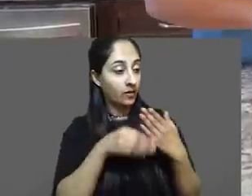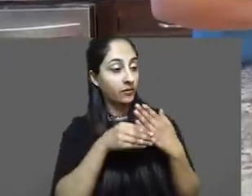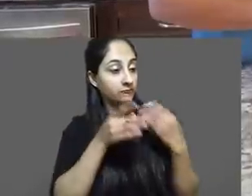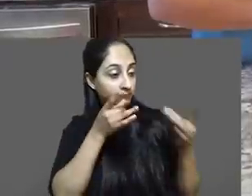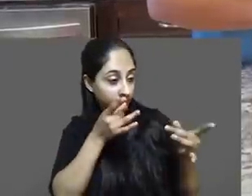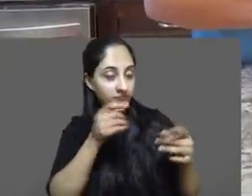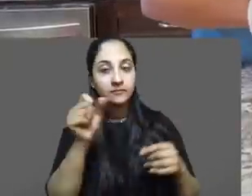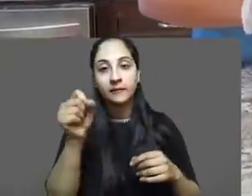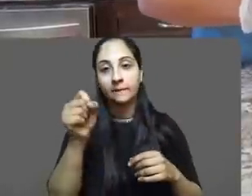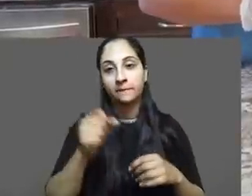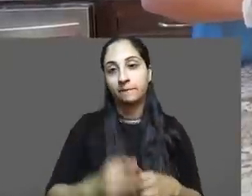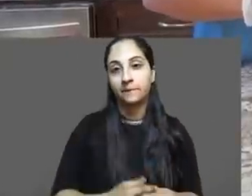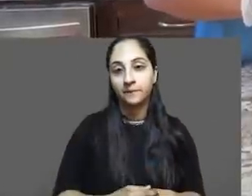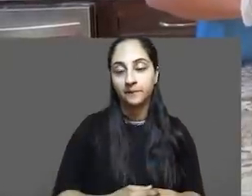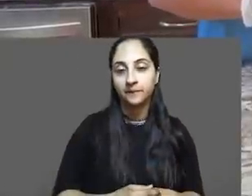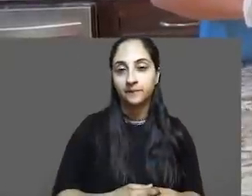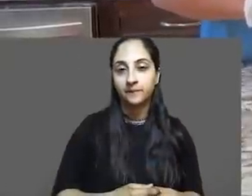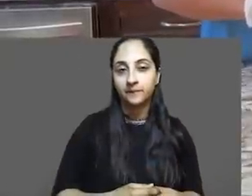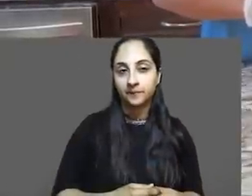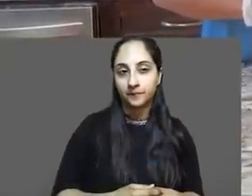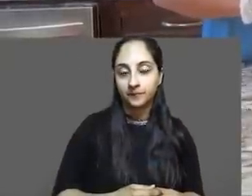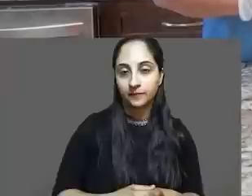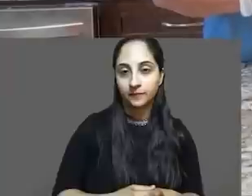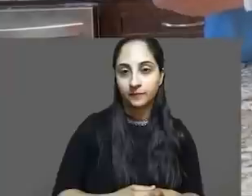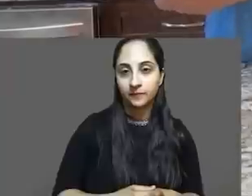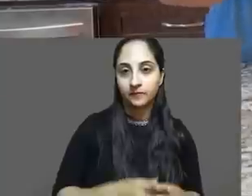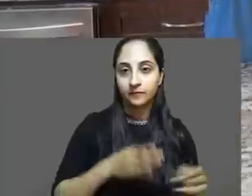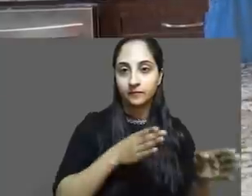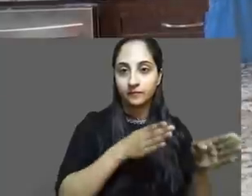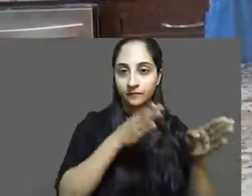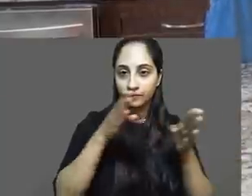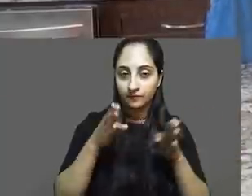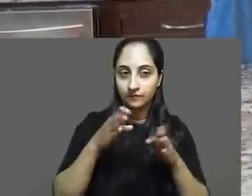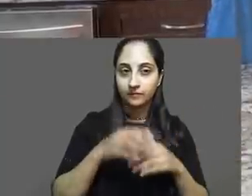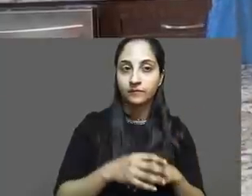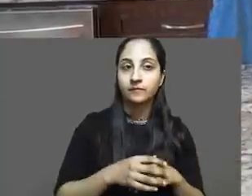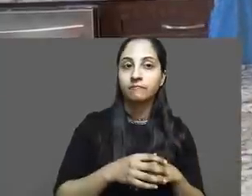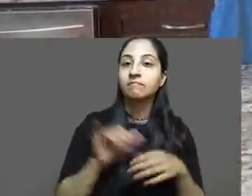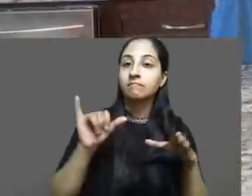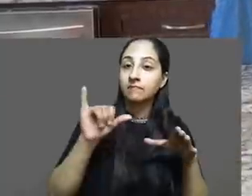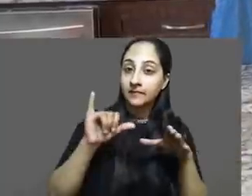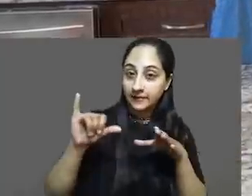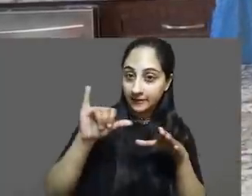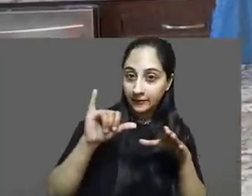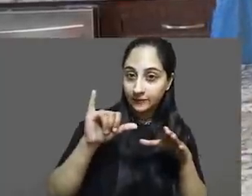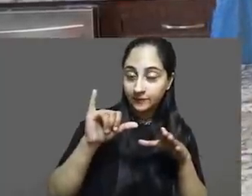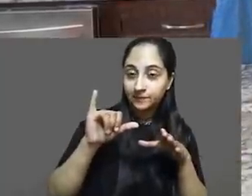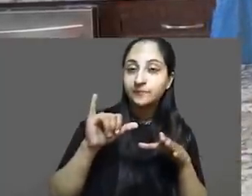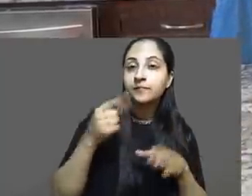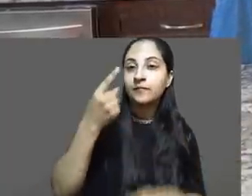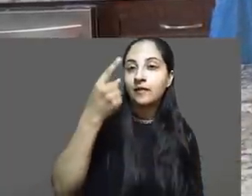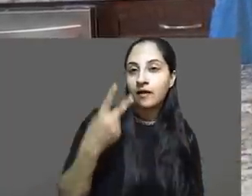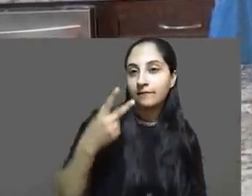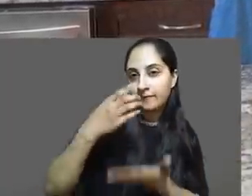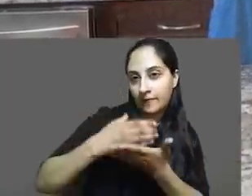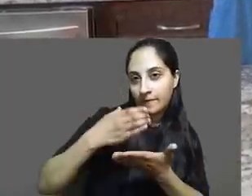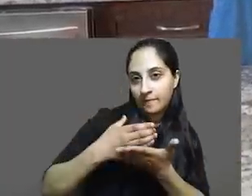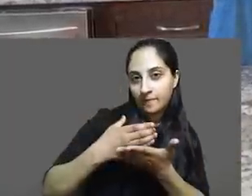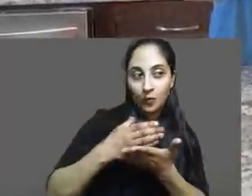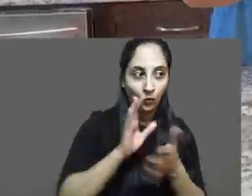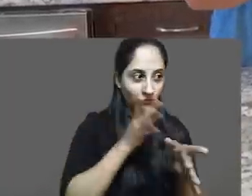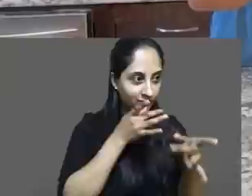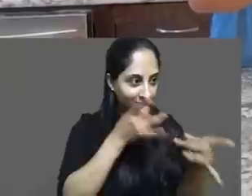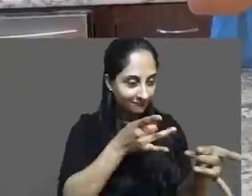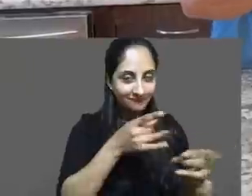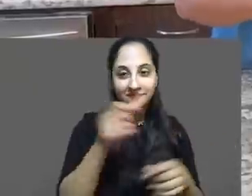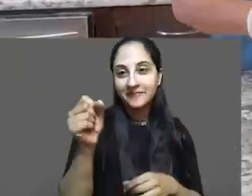to taste. Yes, to taste. And we use half a cup of this syrup. This is strawberry syrup. Strawberry syrup. Yes.